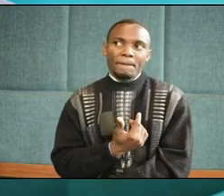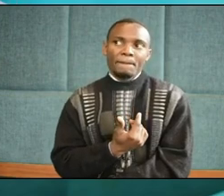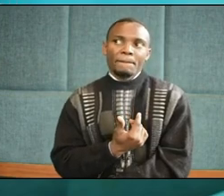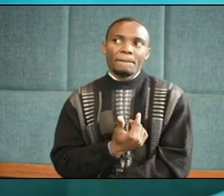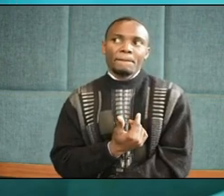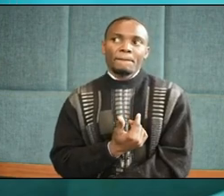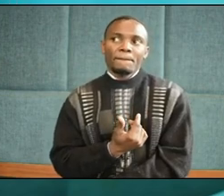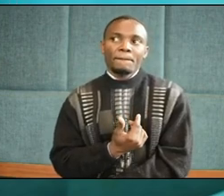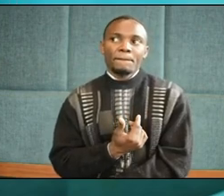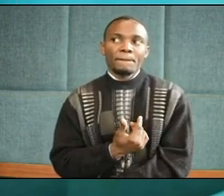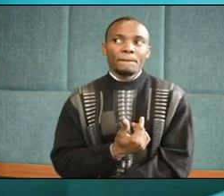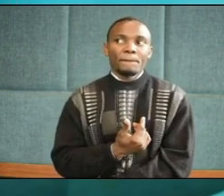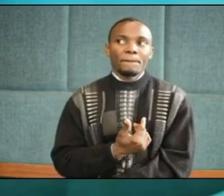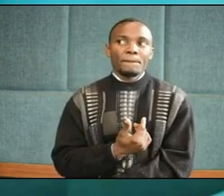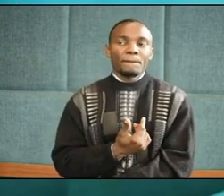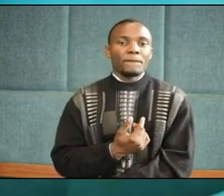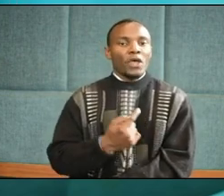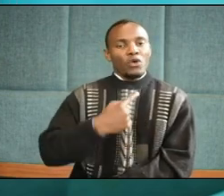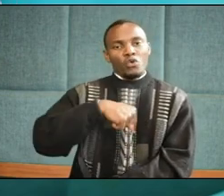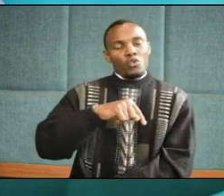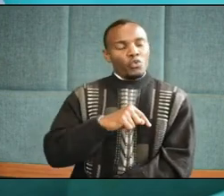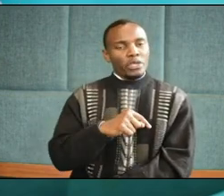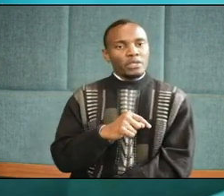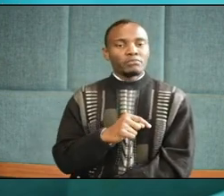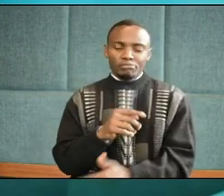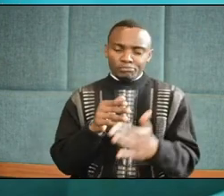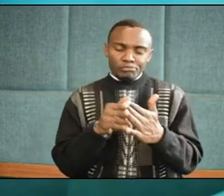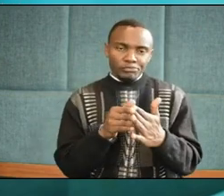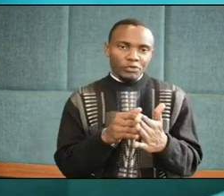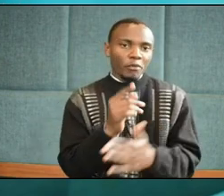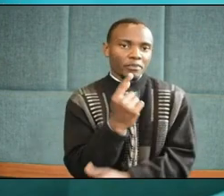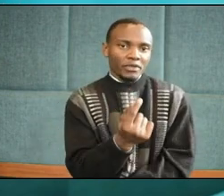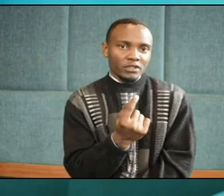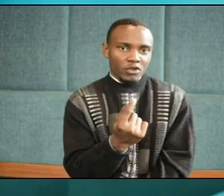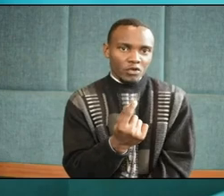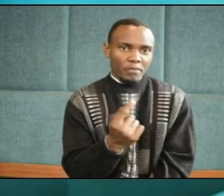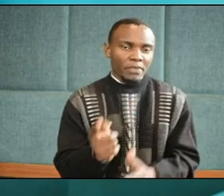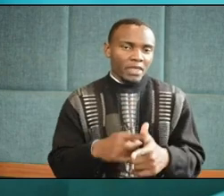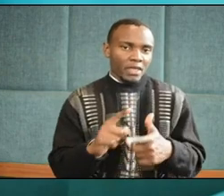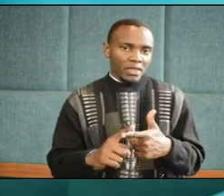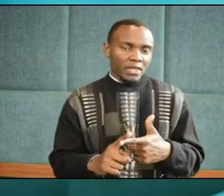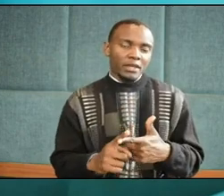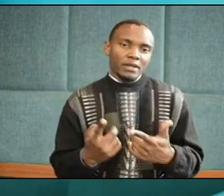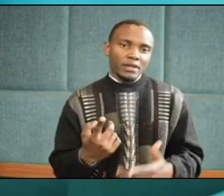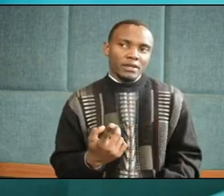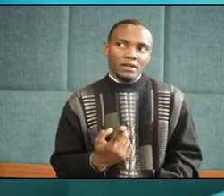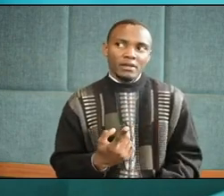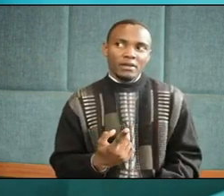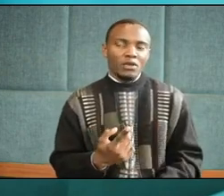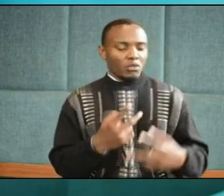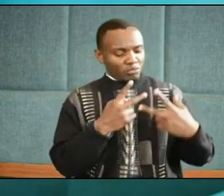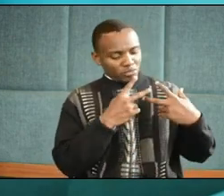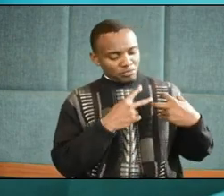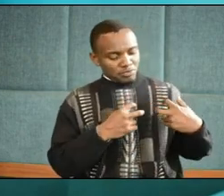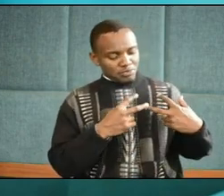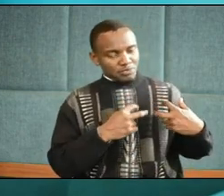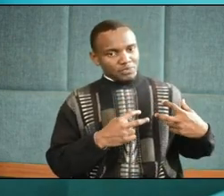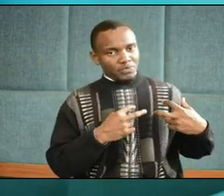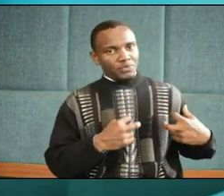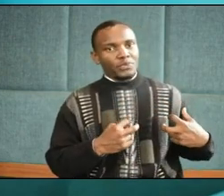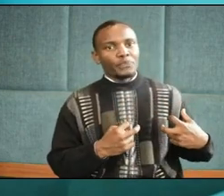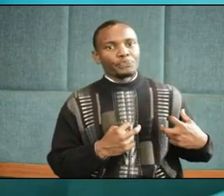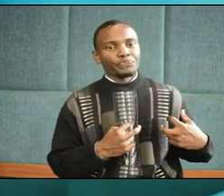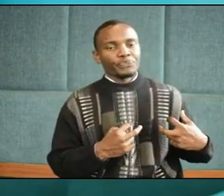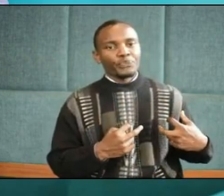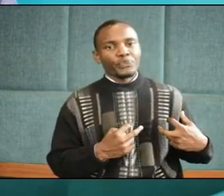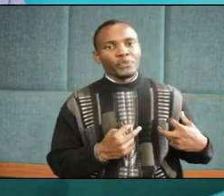Let us pause for a moment and we examine our hearts.